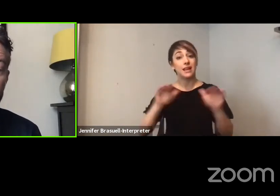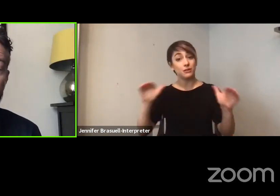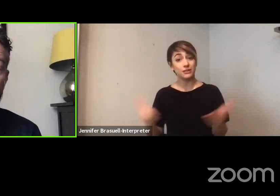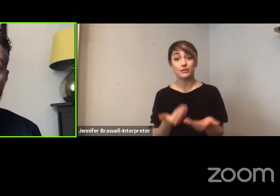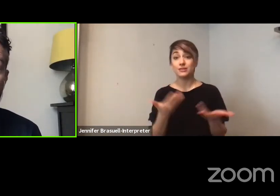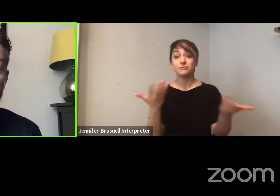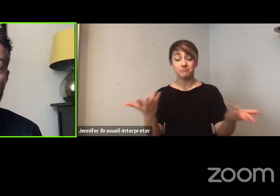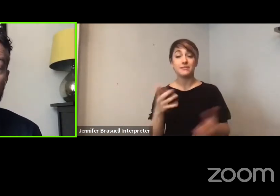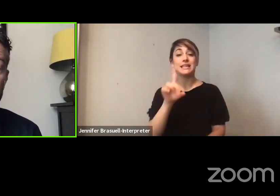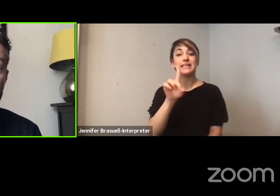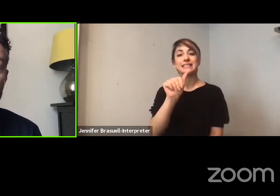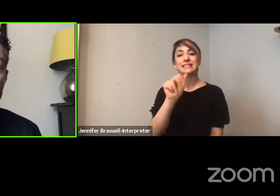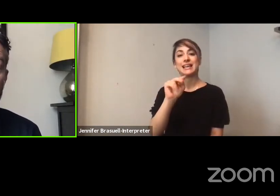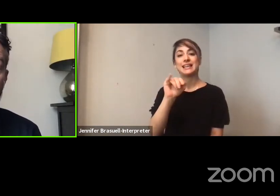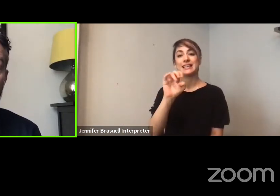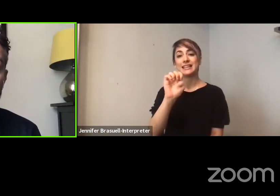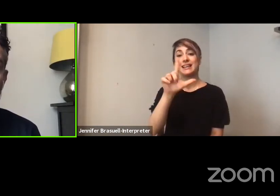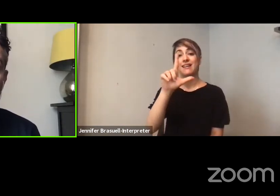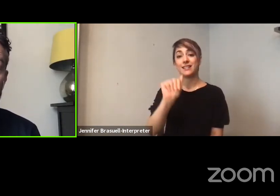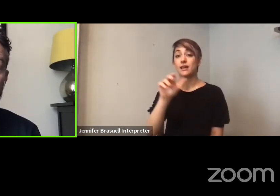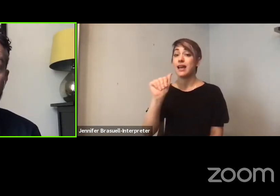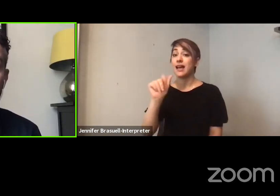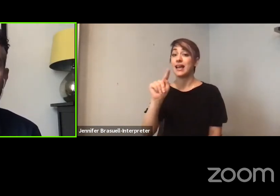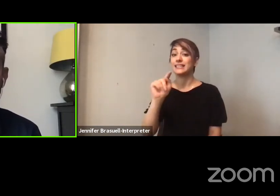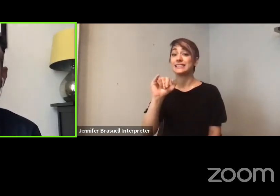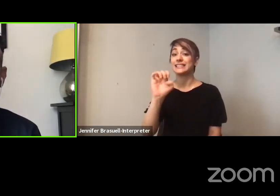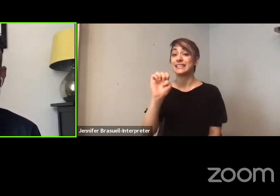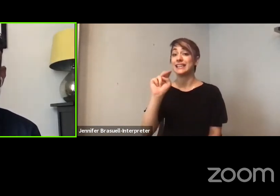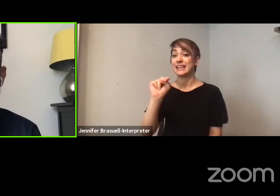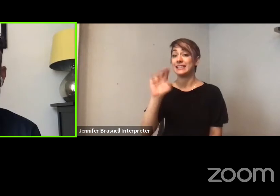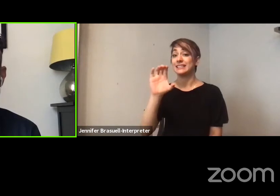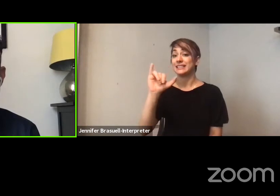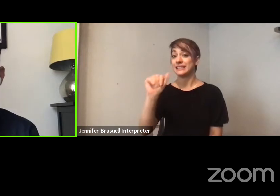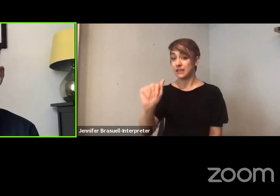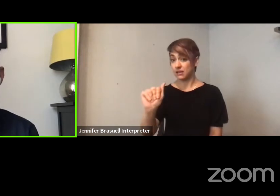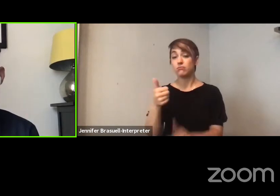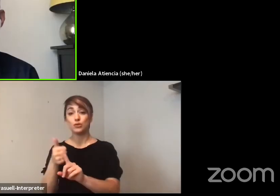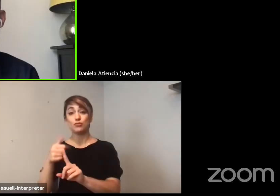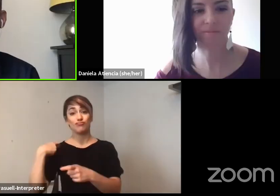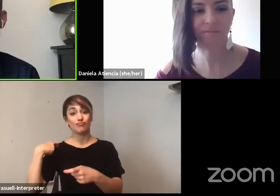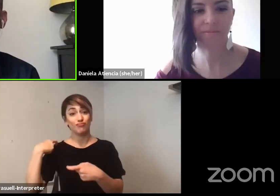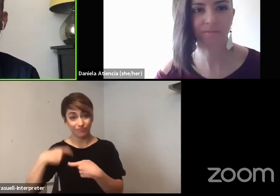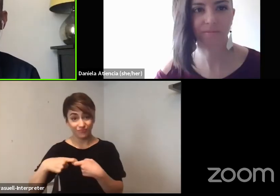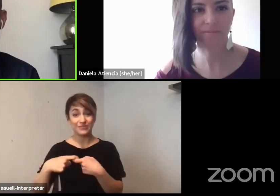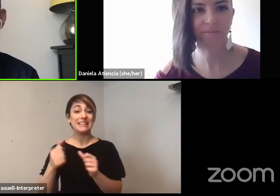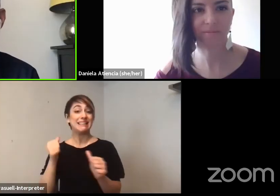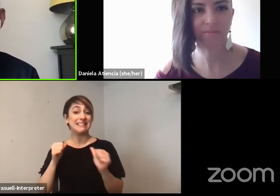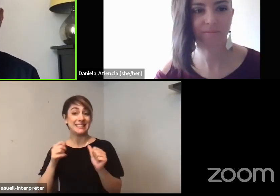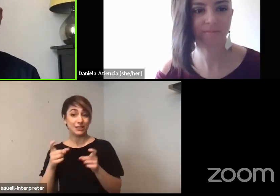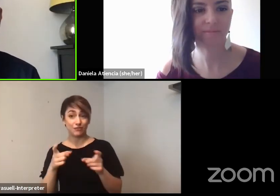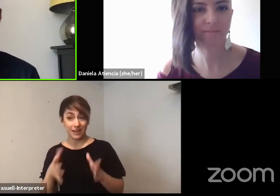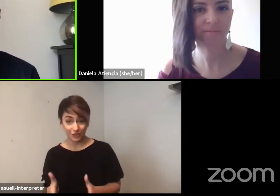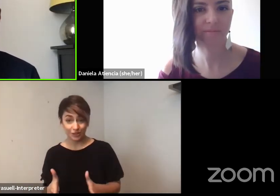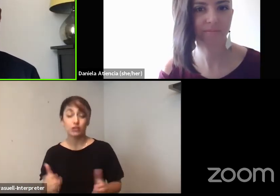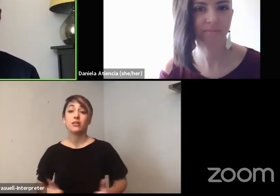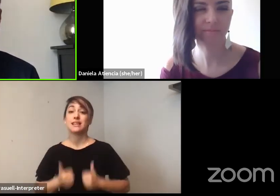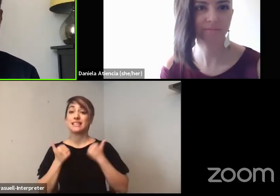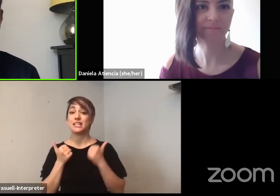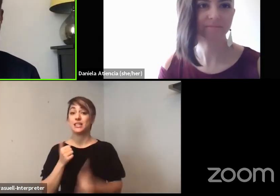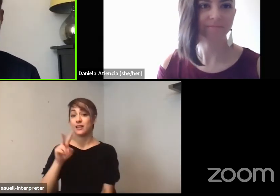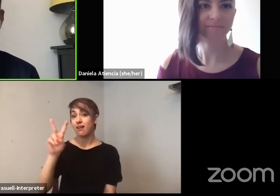Atiencia. And Daniela Atiencia is a Latinx Canadian theatre director based in Vancouver. She is a